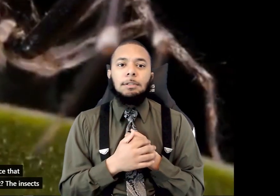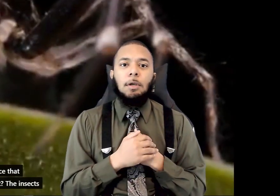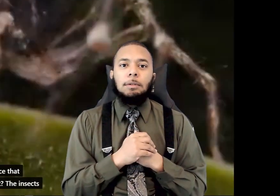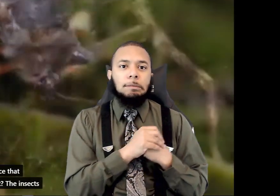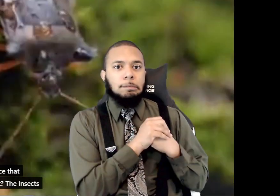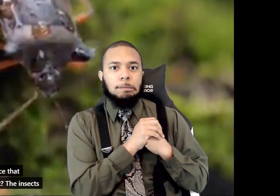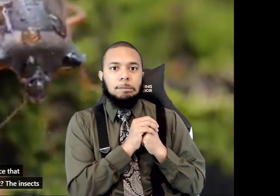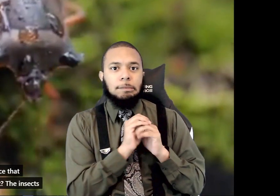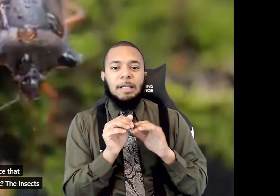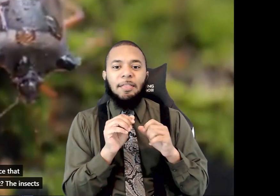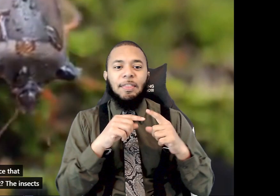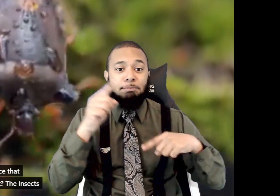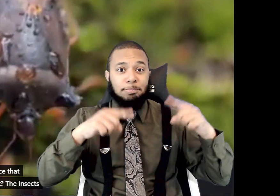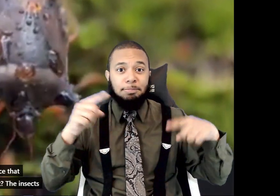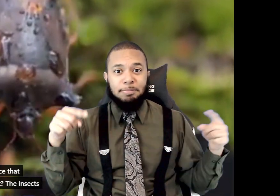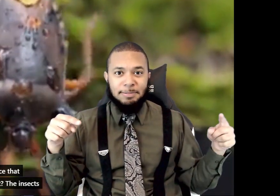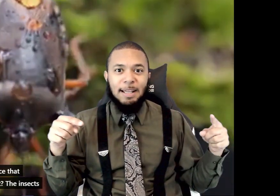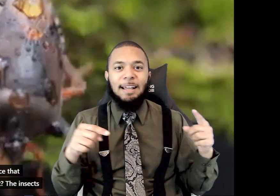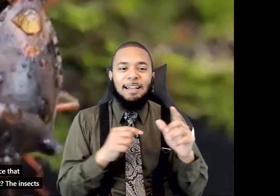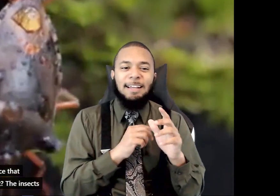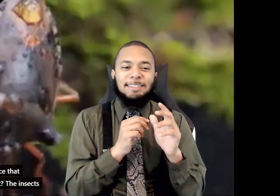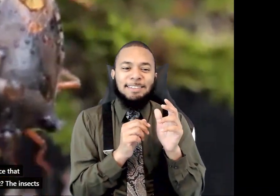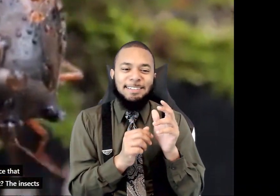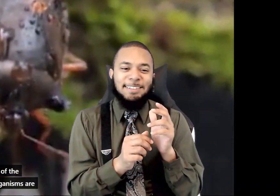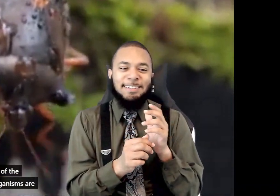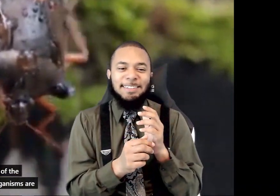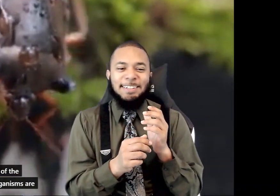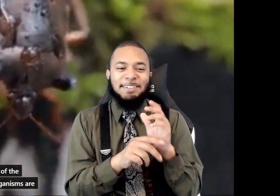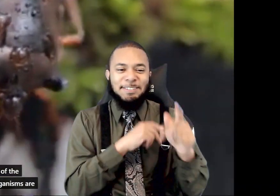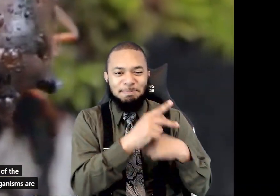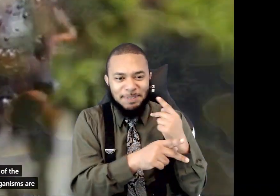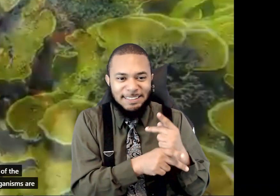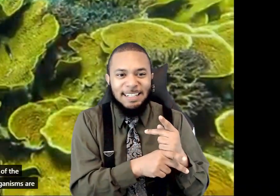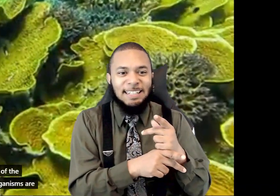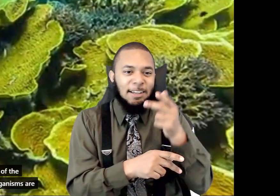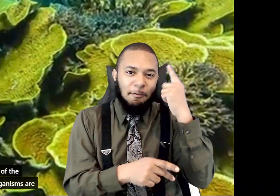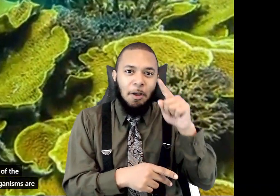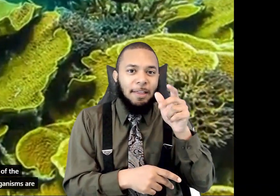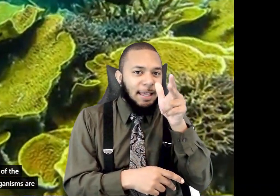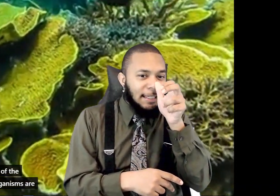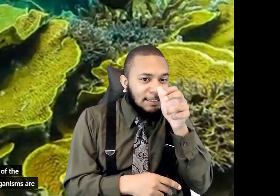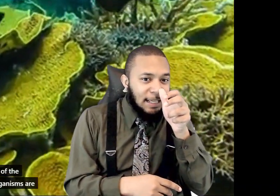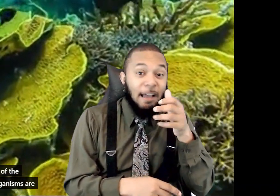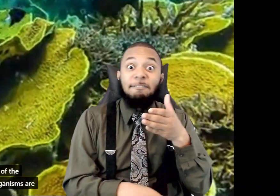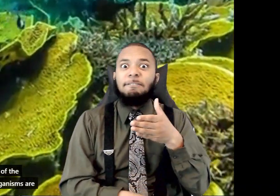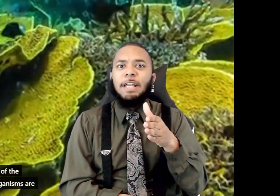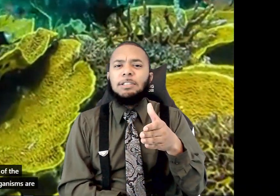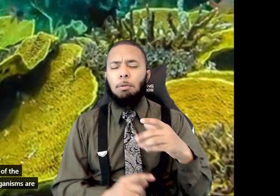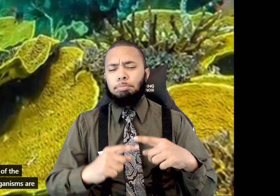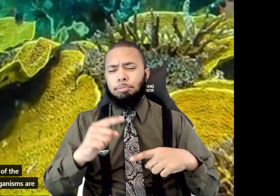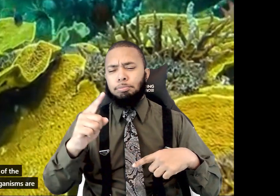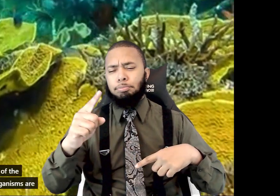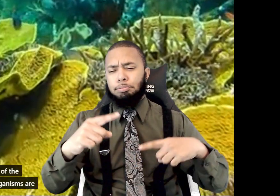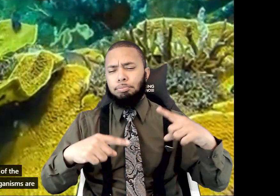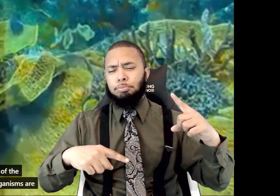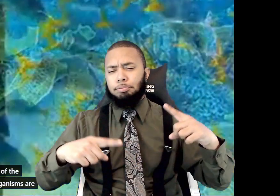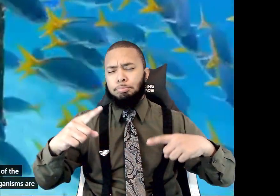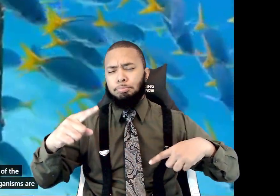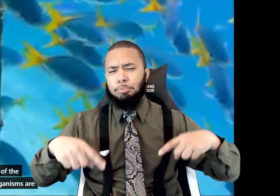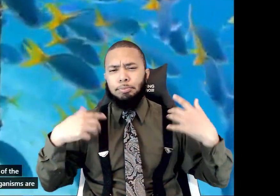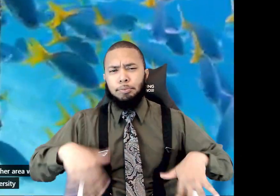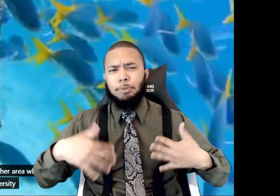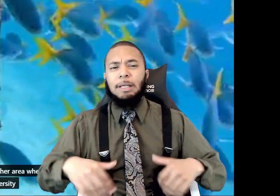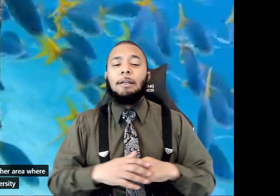see between species, right? The insects of the world, the fishes of the ocean, okay? All of those